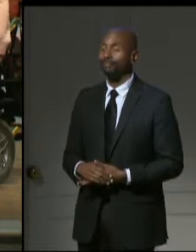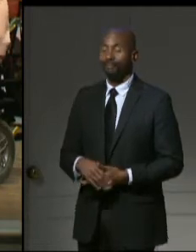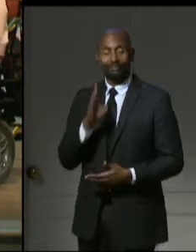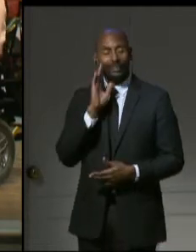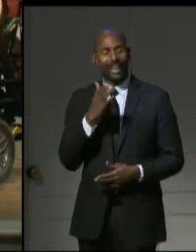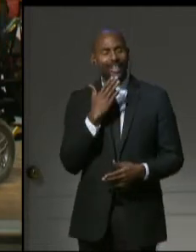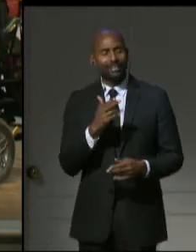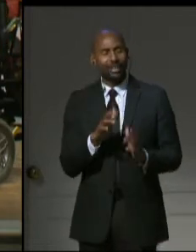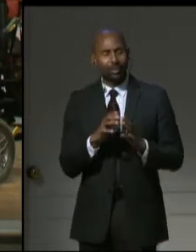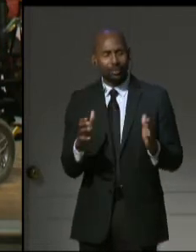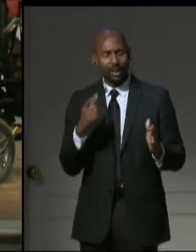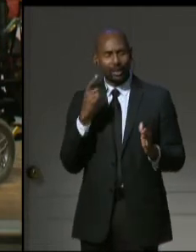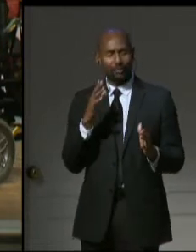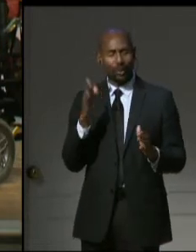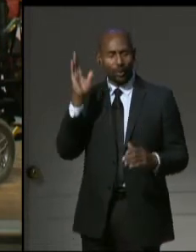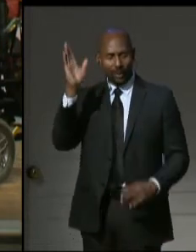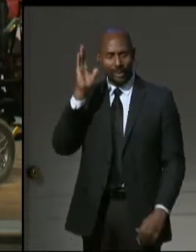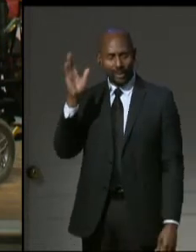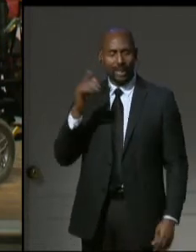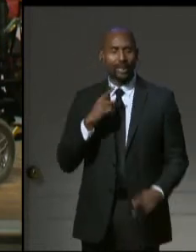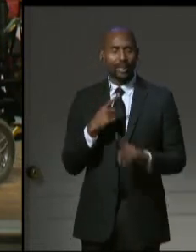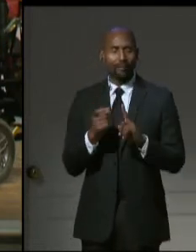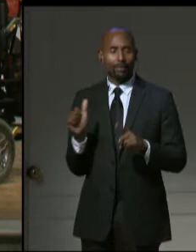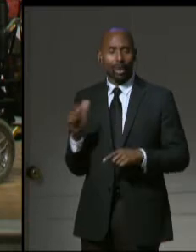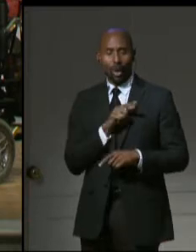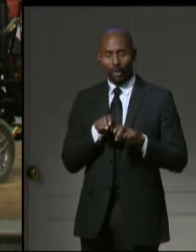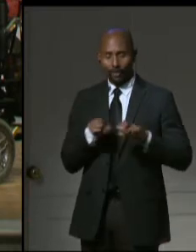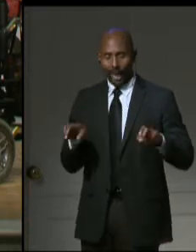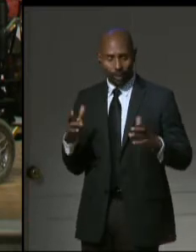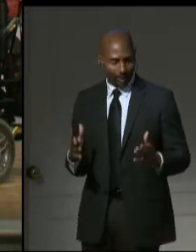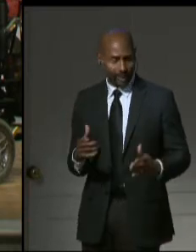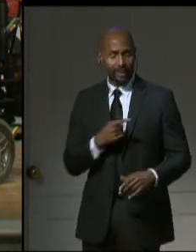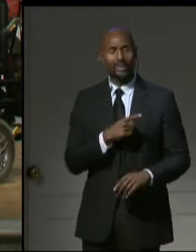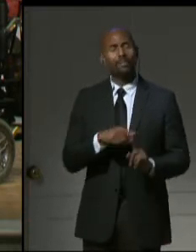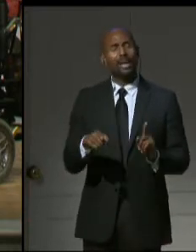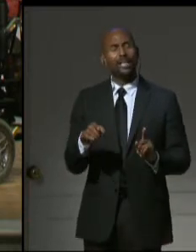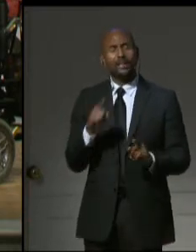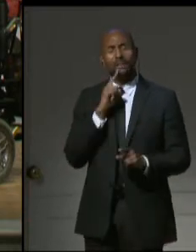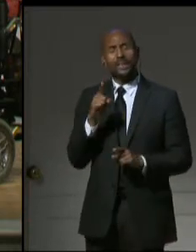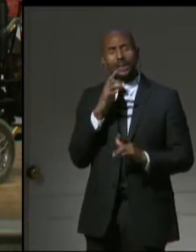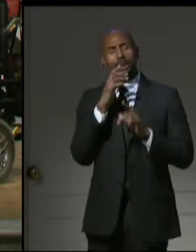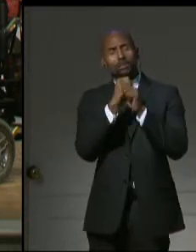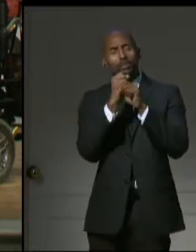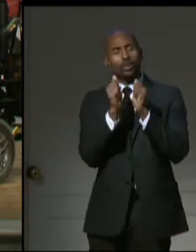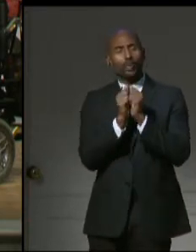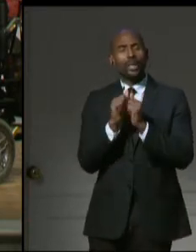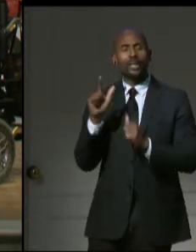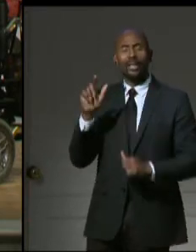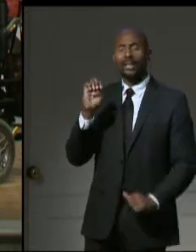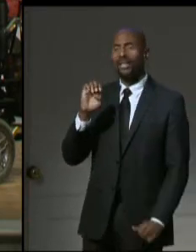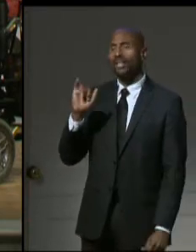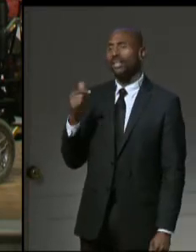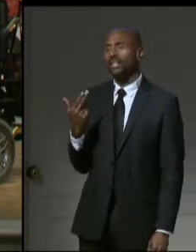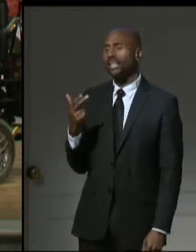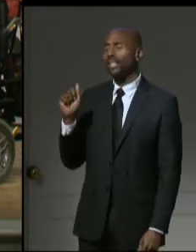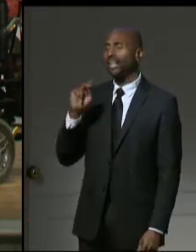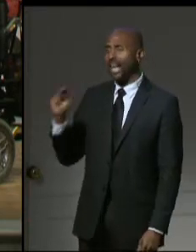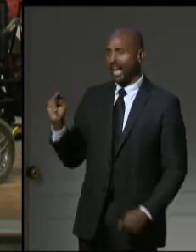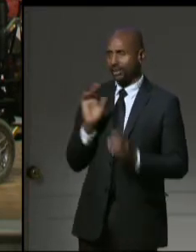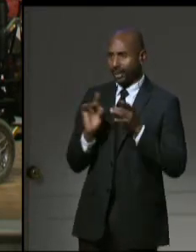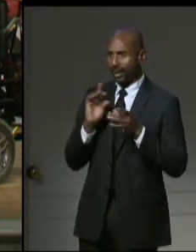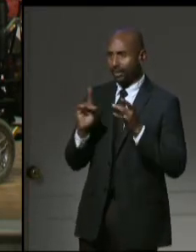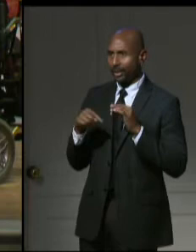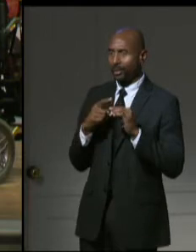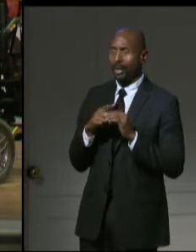Hi, thank you so much for the presentation from all the panelists, but I was intrigued with what Leanne mentioned of